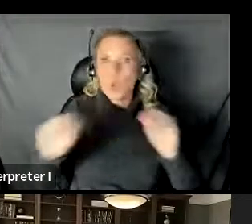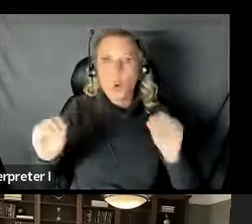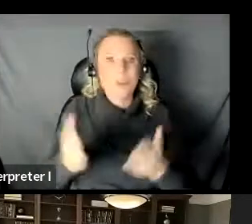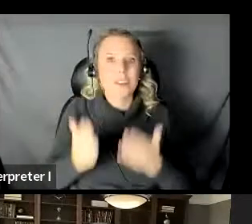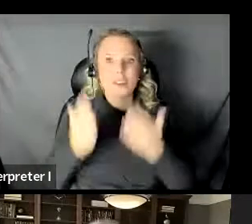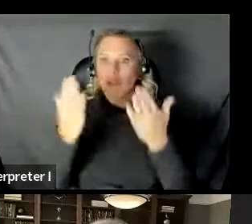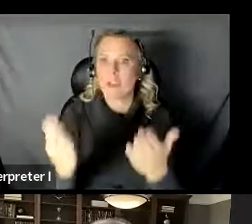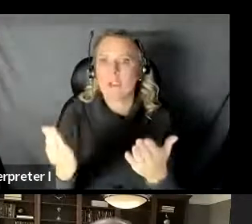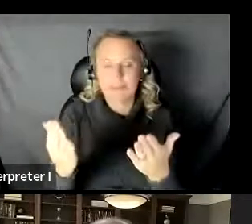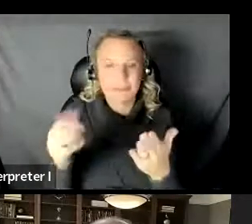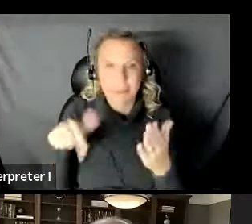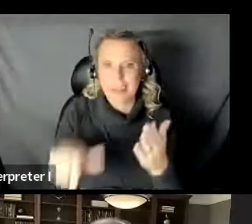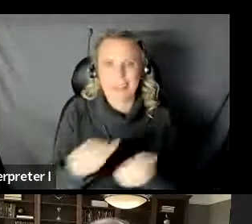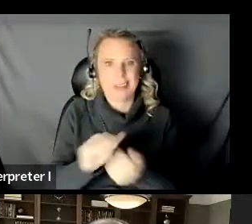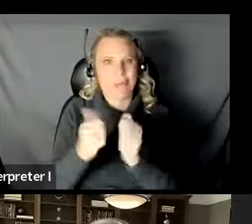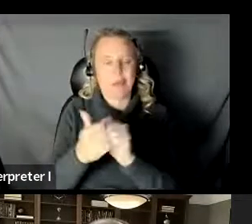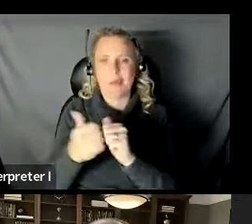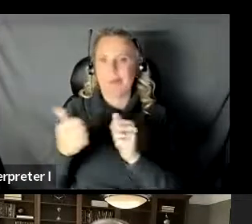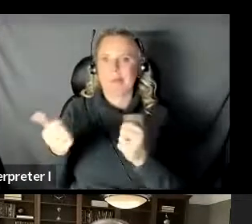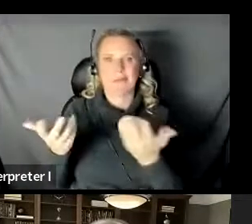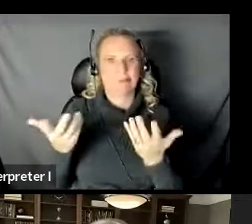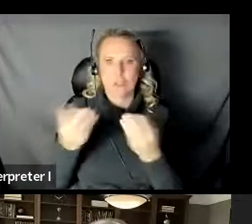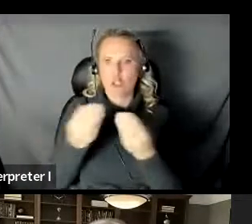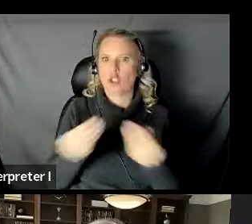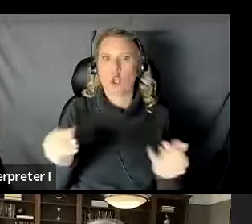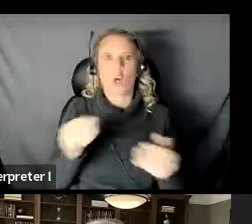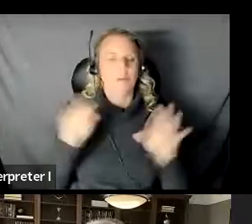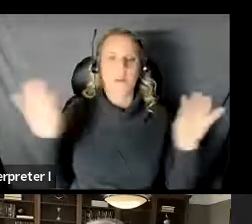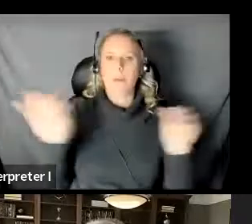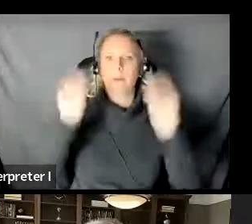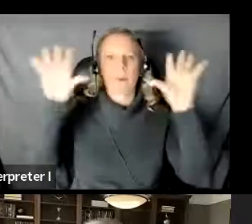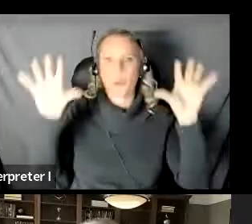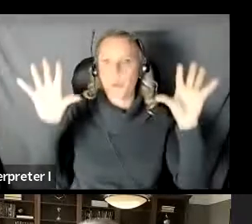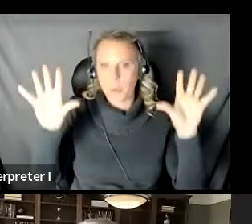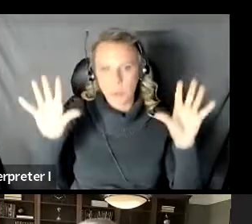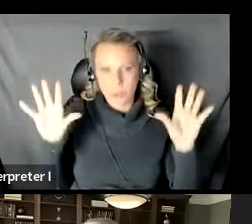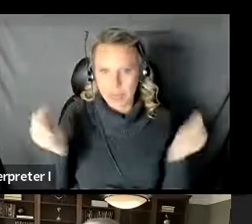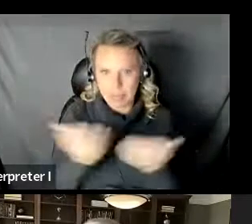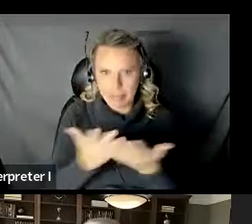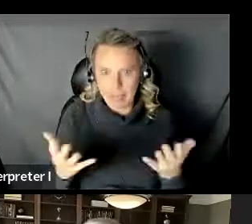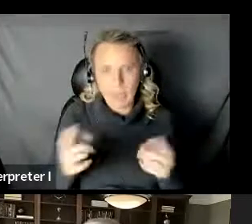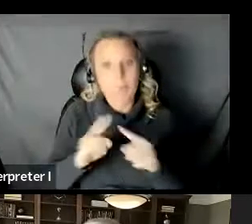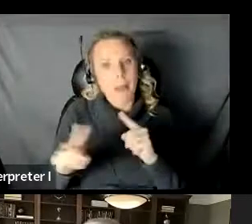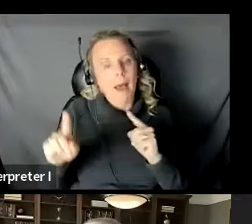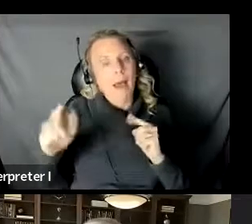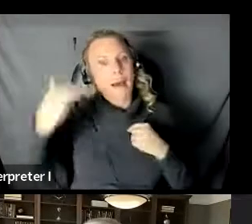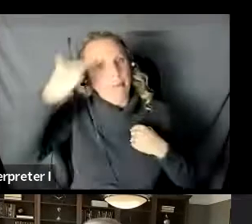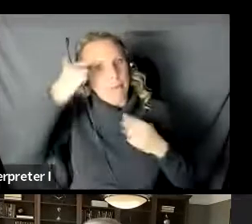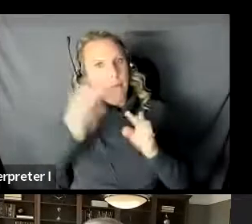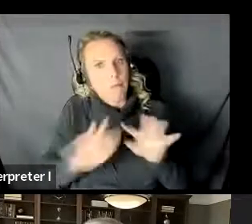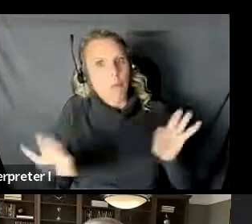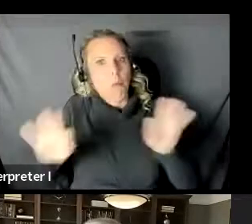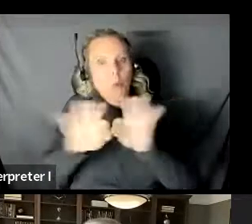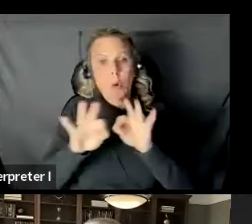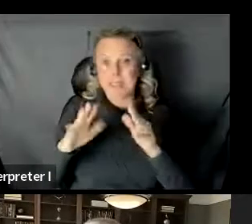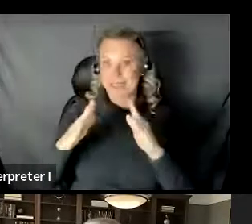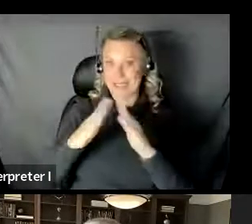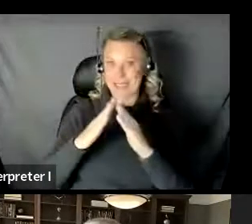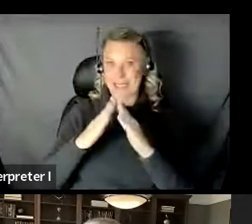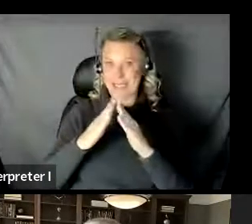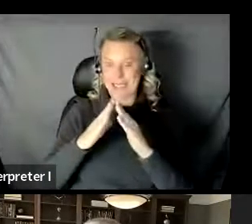suggesting this amendment is going to solve all of our gun problems. But I do think it's really important as a city